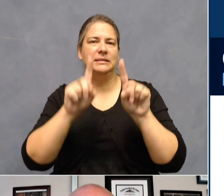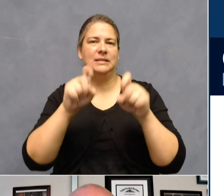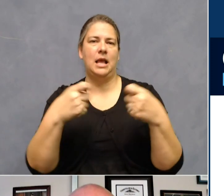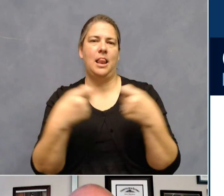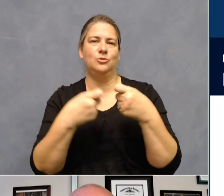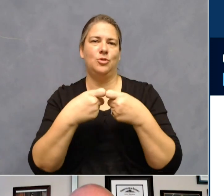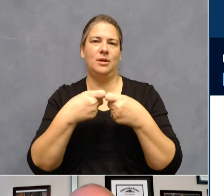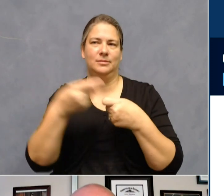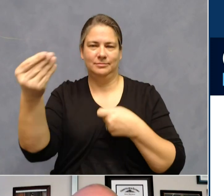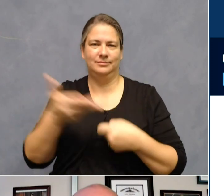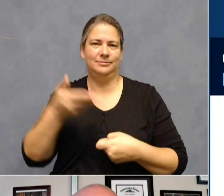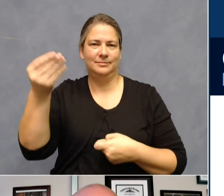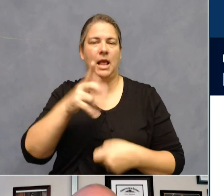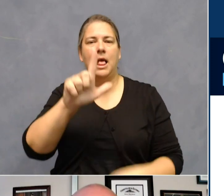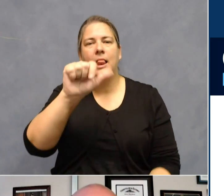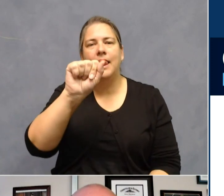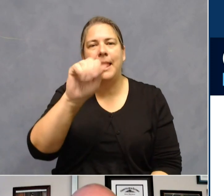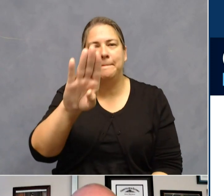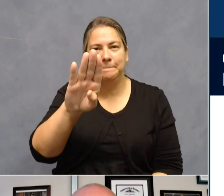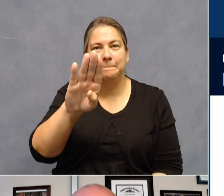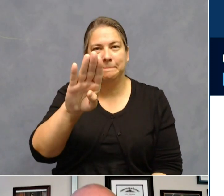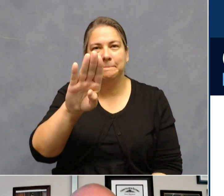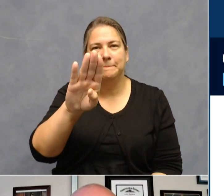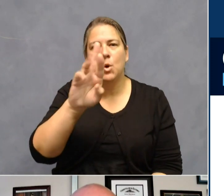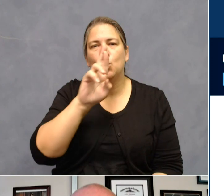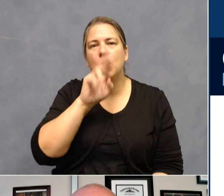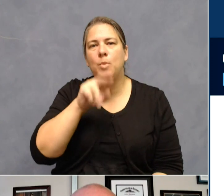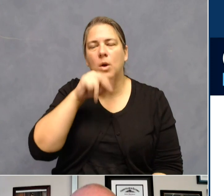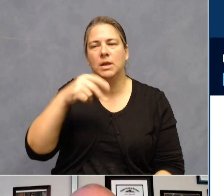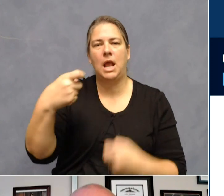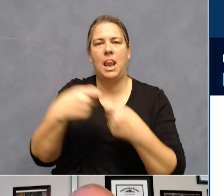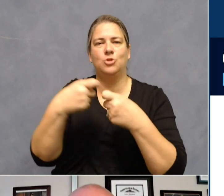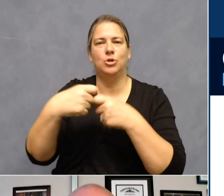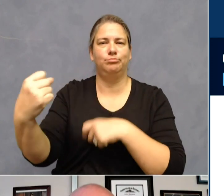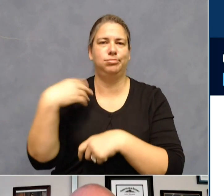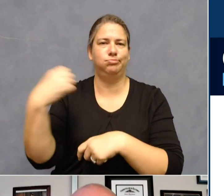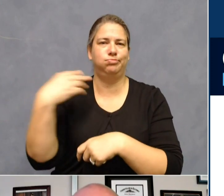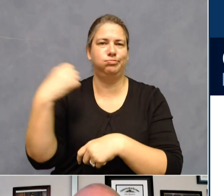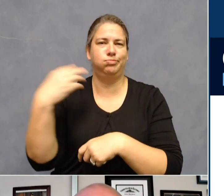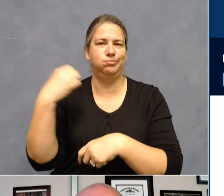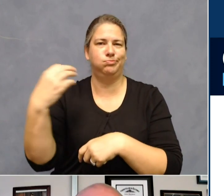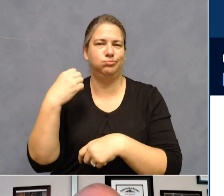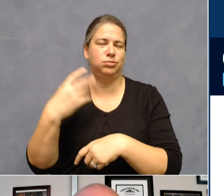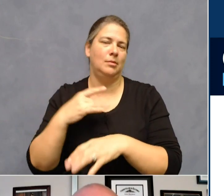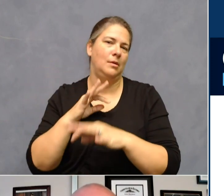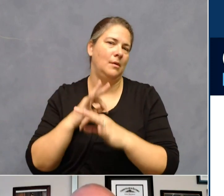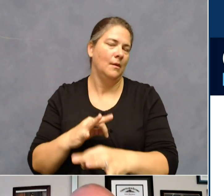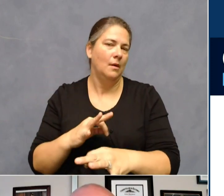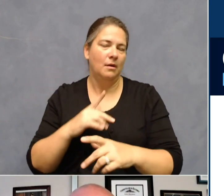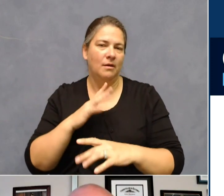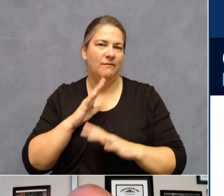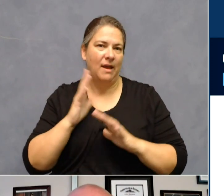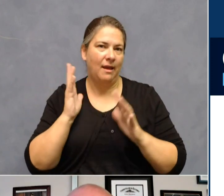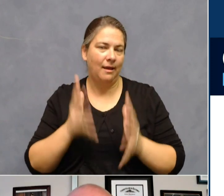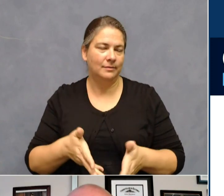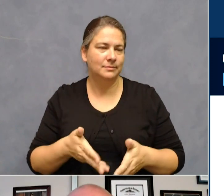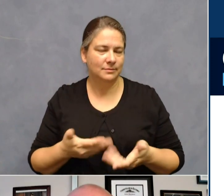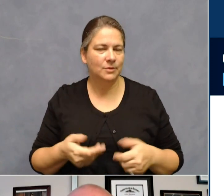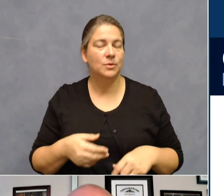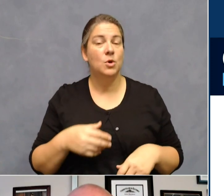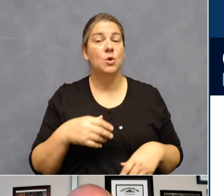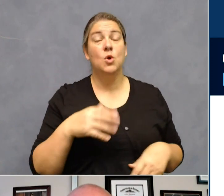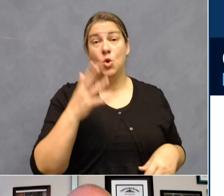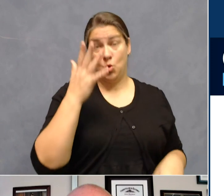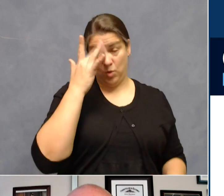electronic lab reports rather, to calculate test positivity. I'm going to walk you through why we believe that's a good